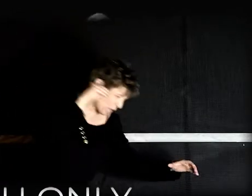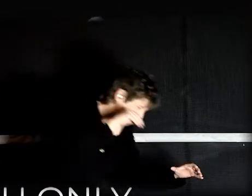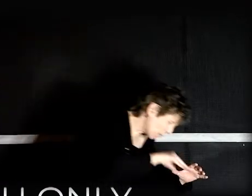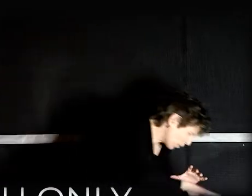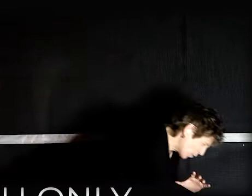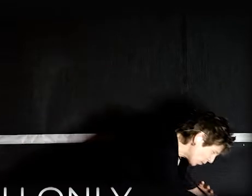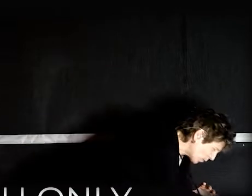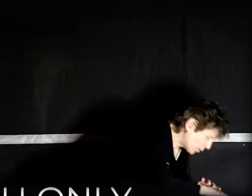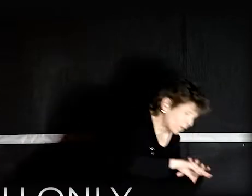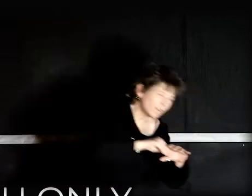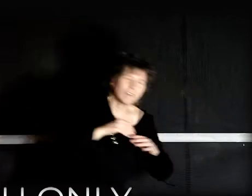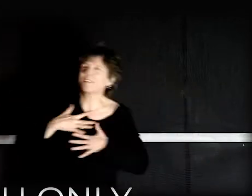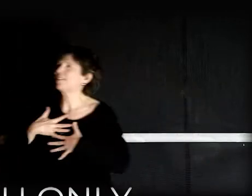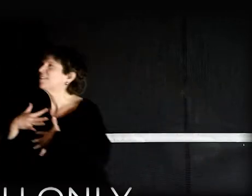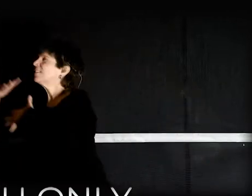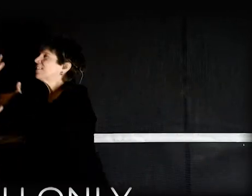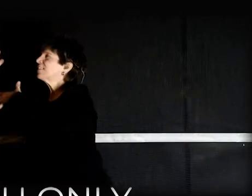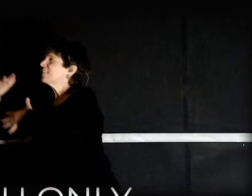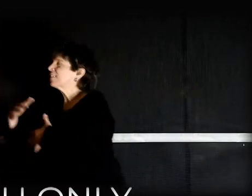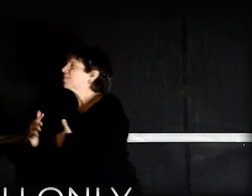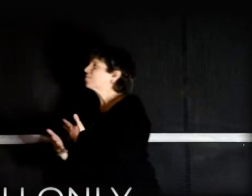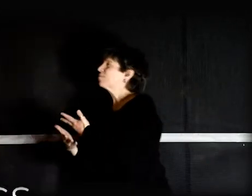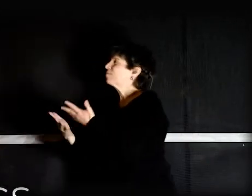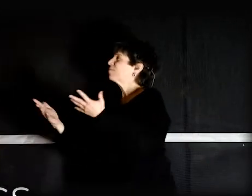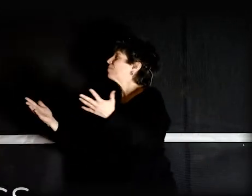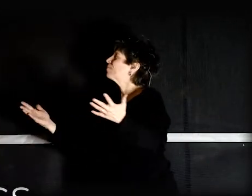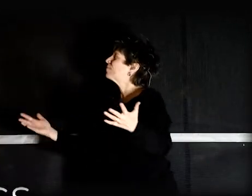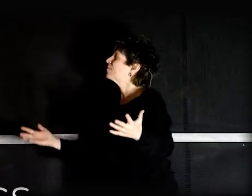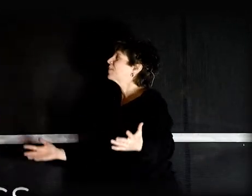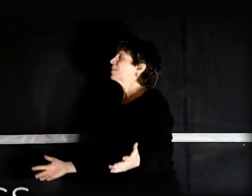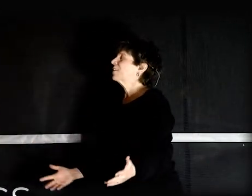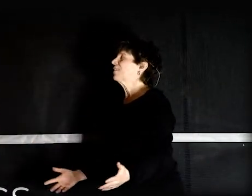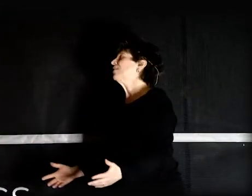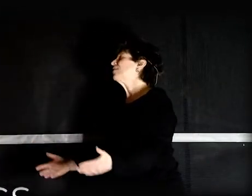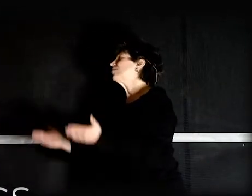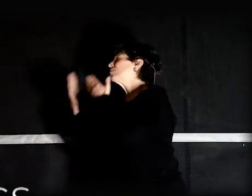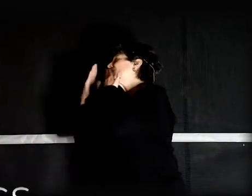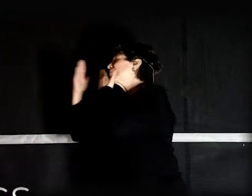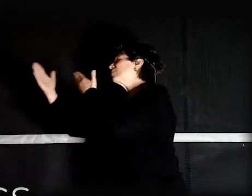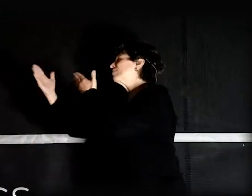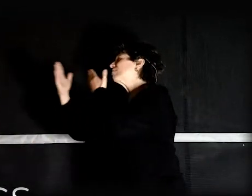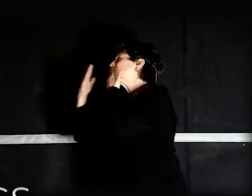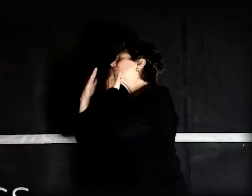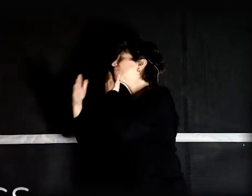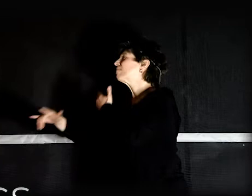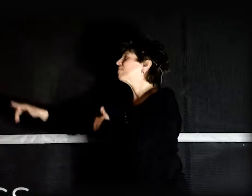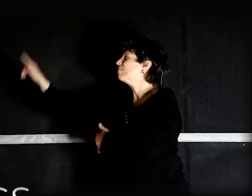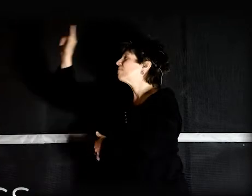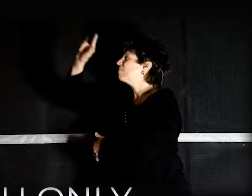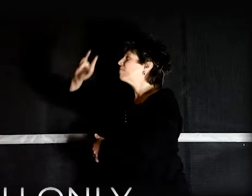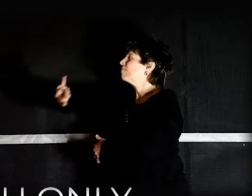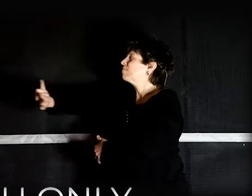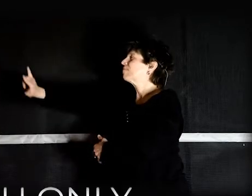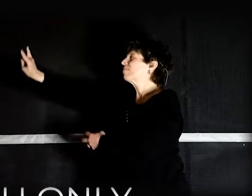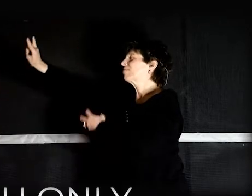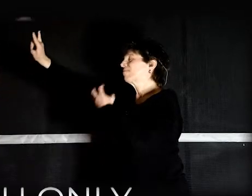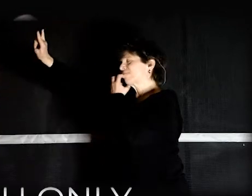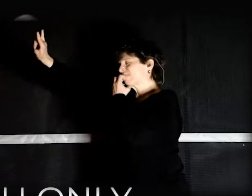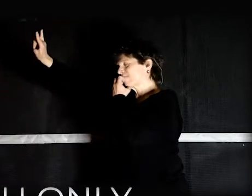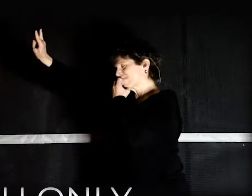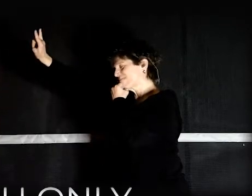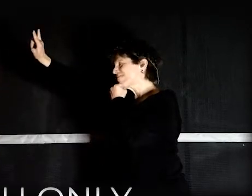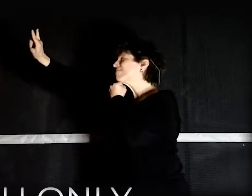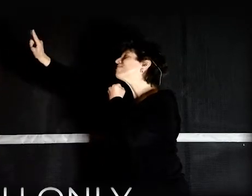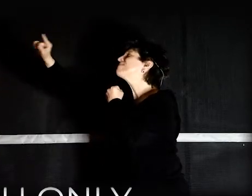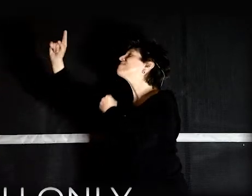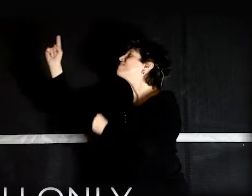pour out our praise. It's your breath in our lungs. So we pour